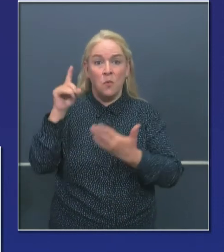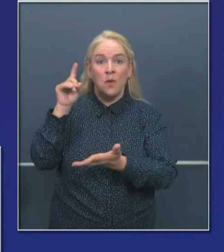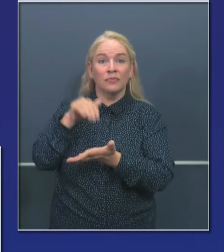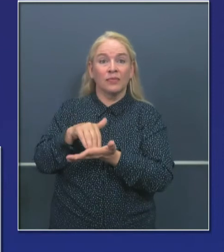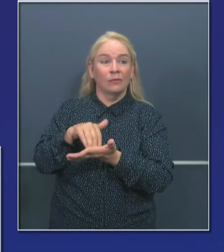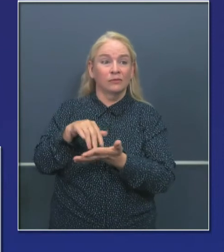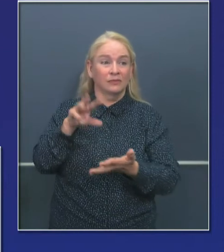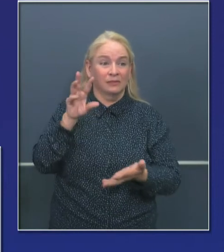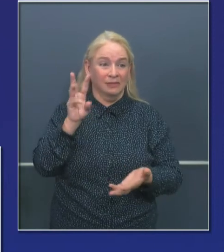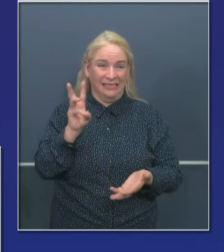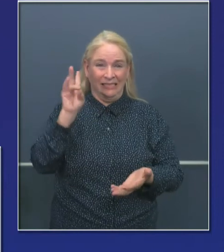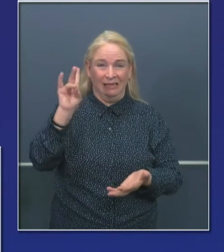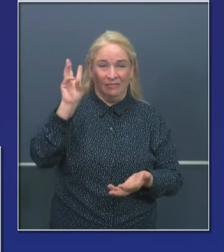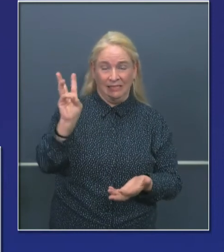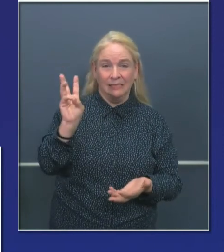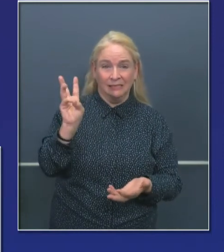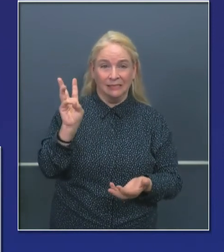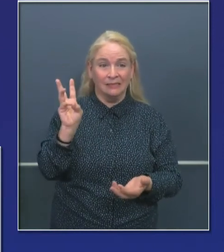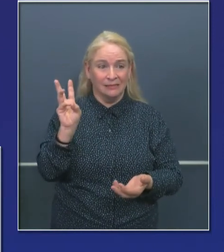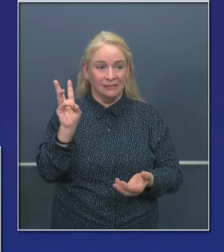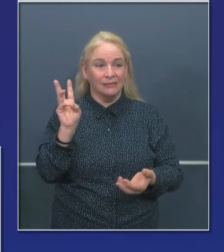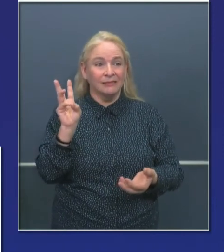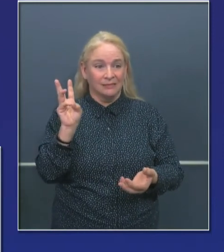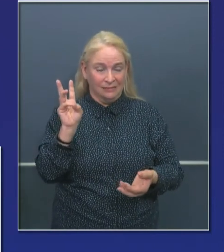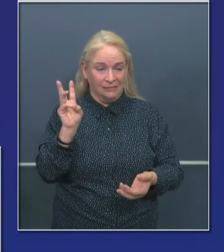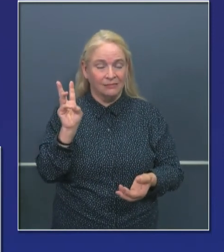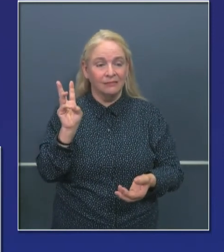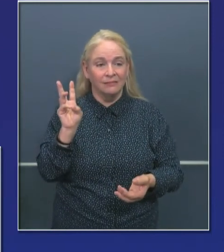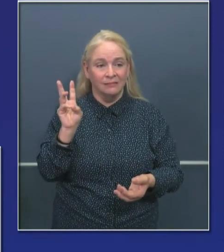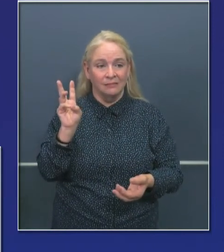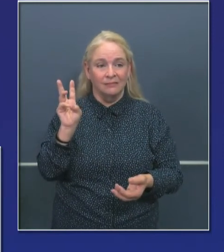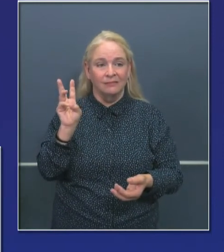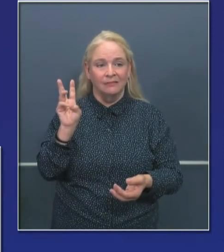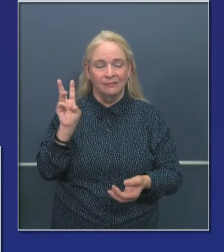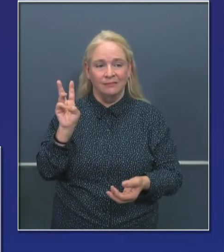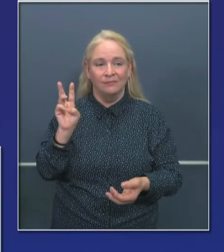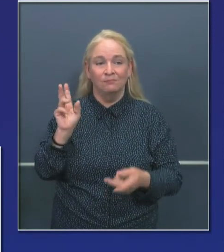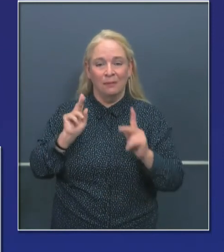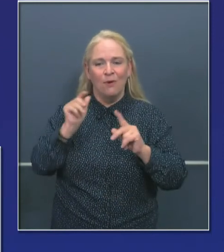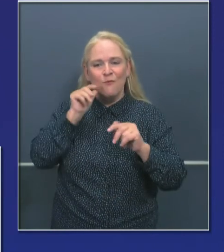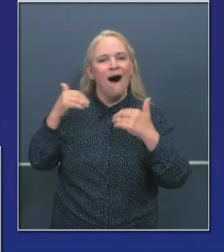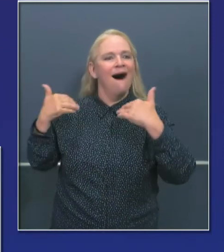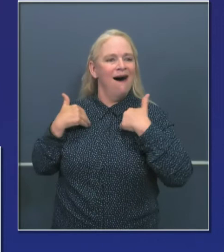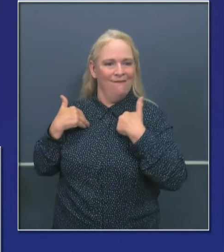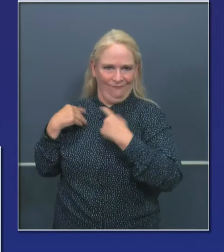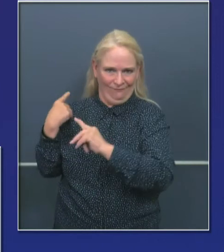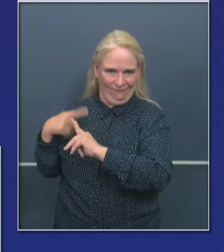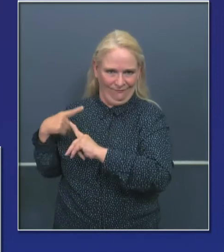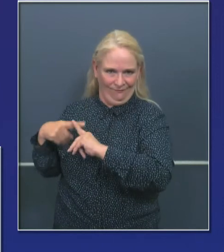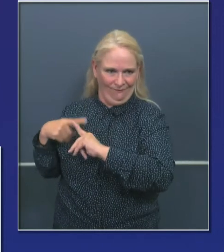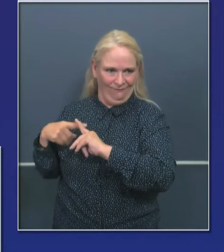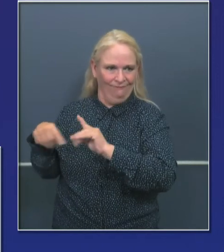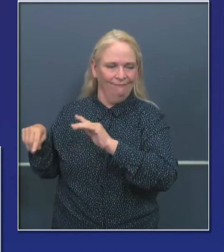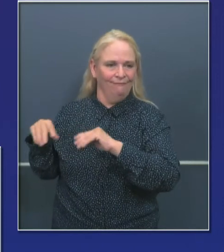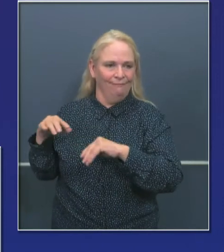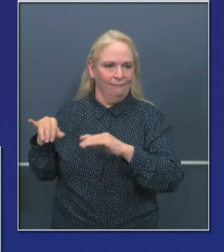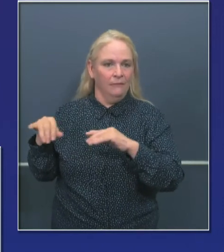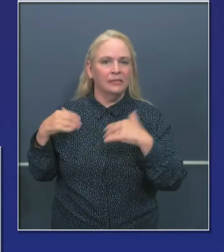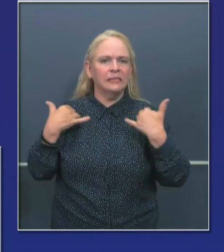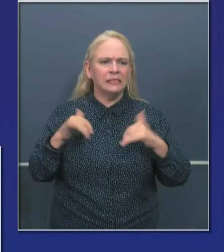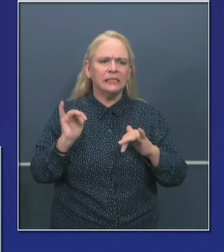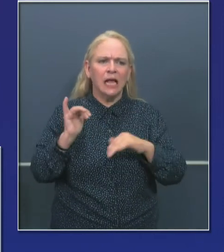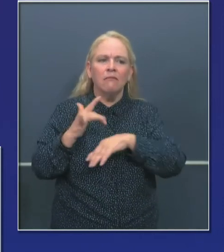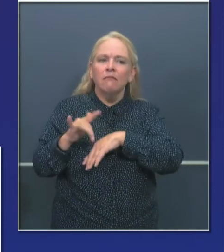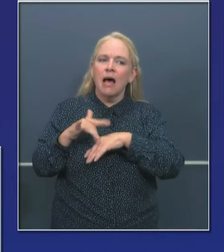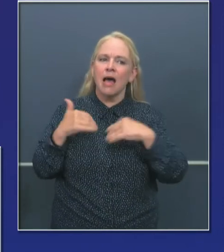1,676 are filled with ICU COVID positive patients. We still have capacity in our